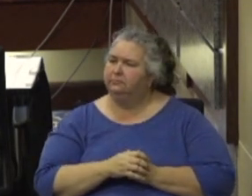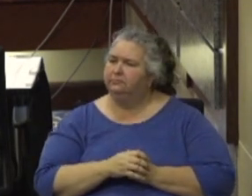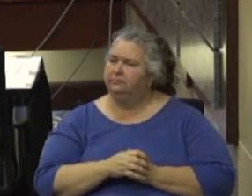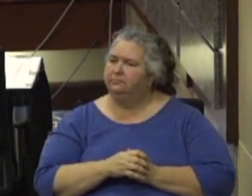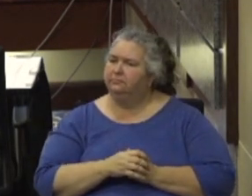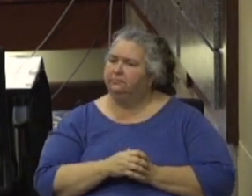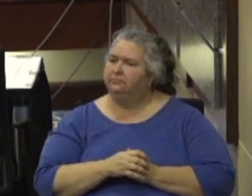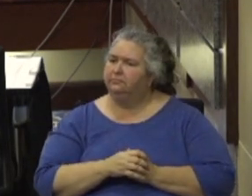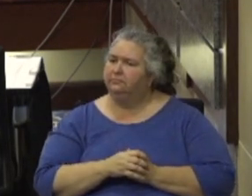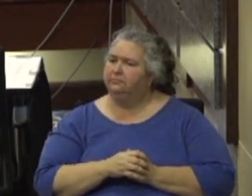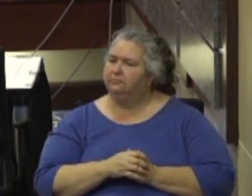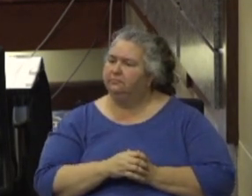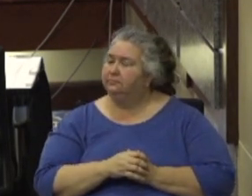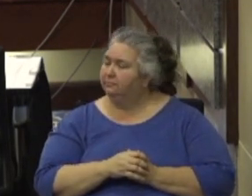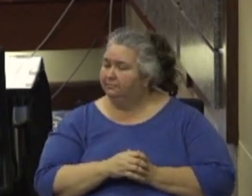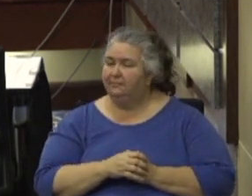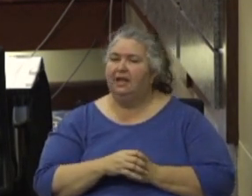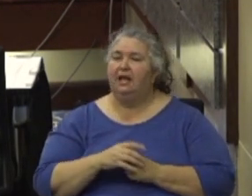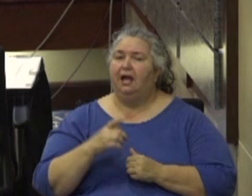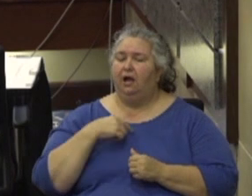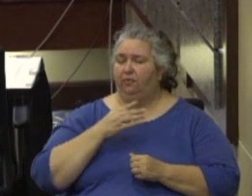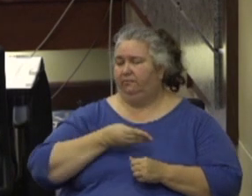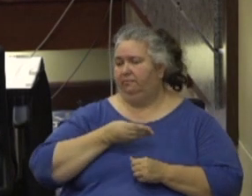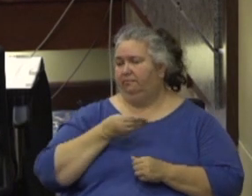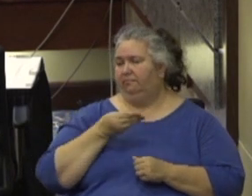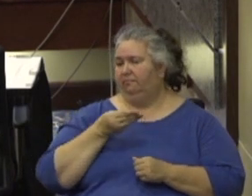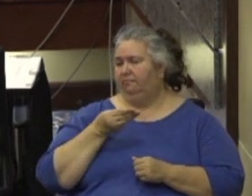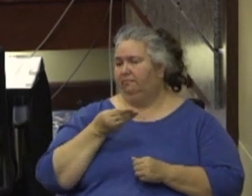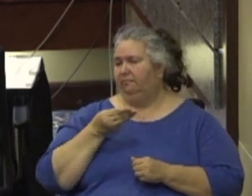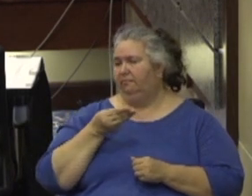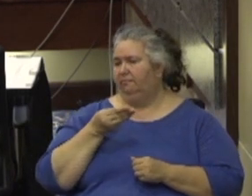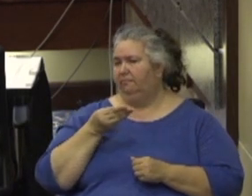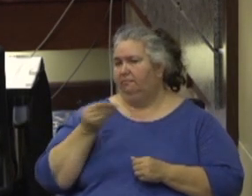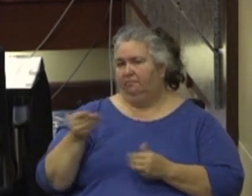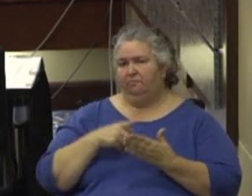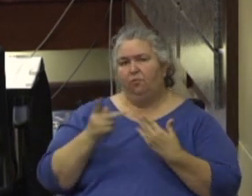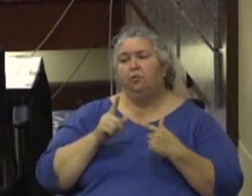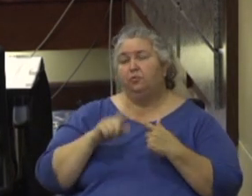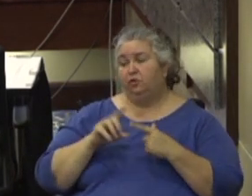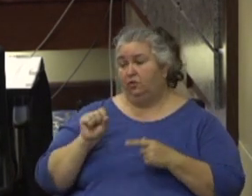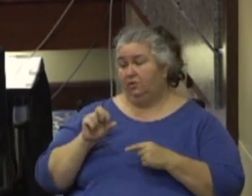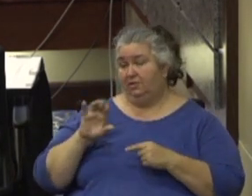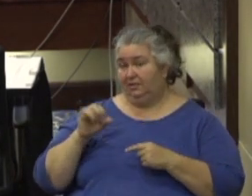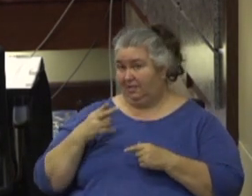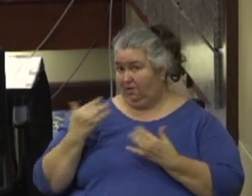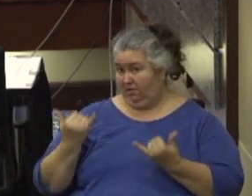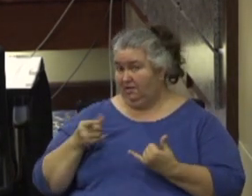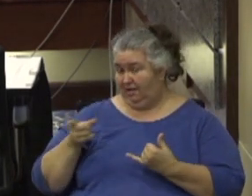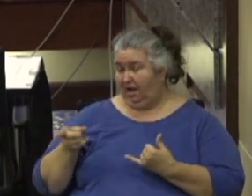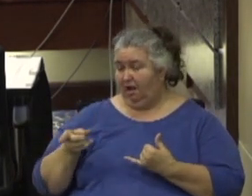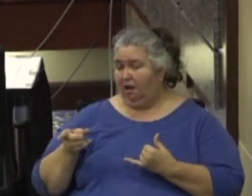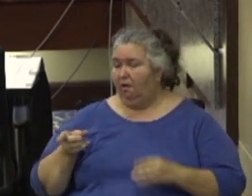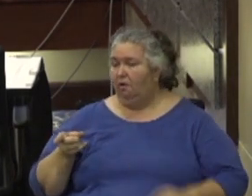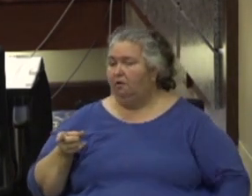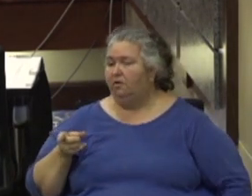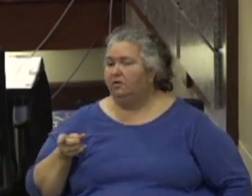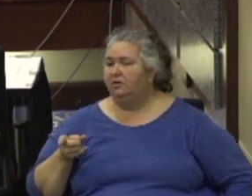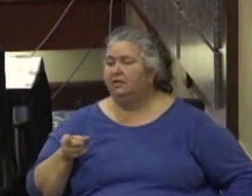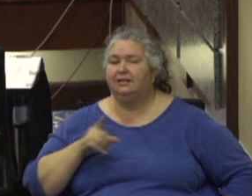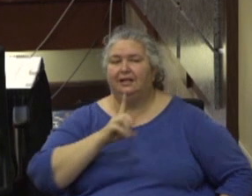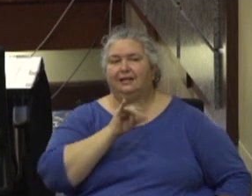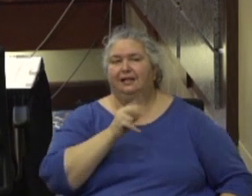again, I'm going to hand off the more meat of the program over to Sarah. And again, Dylan did a great introduction of her. She's